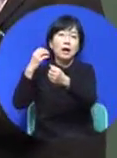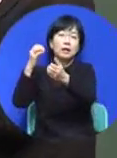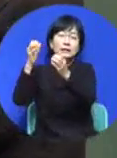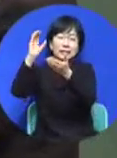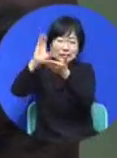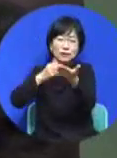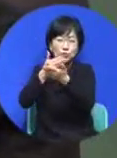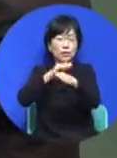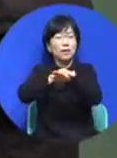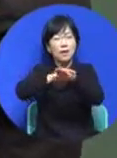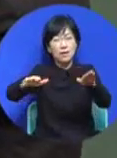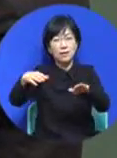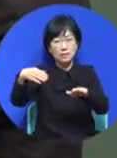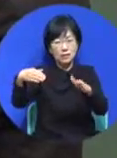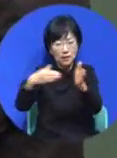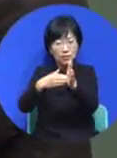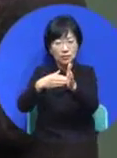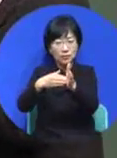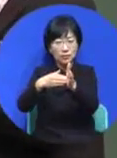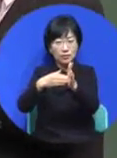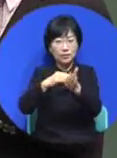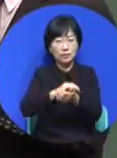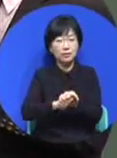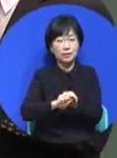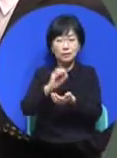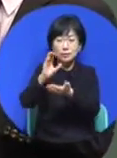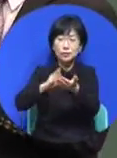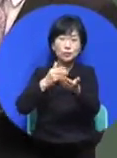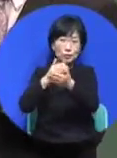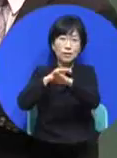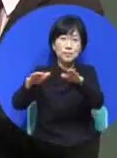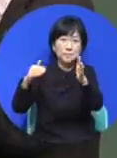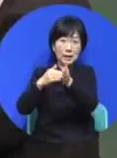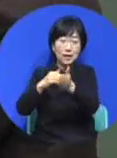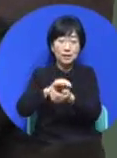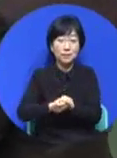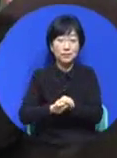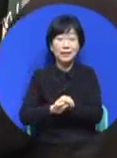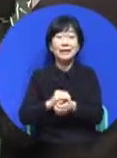received forever, he took upon the cross, Christ.